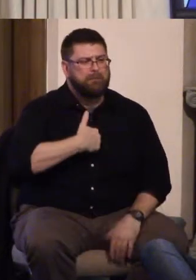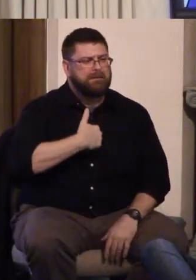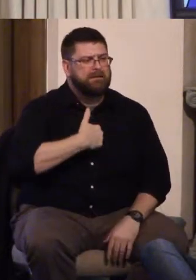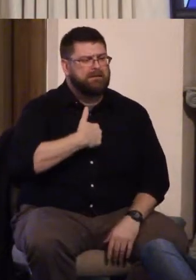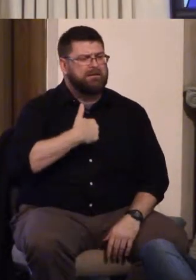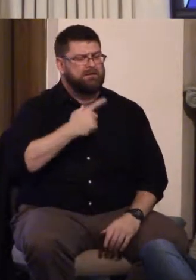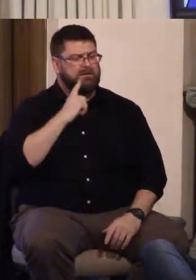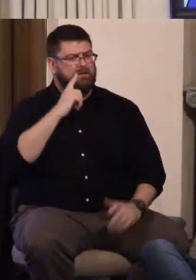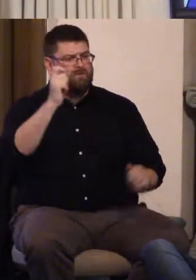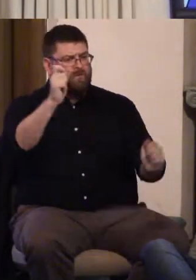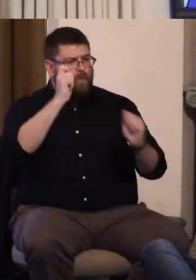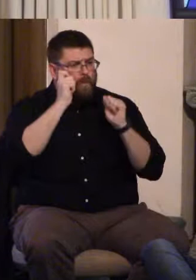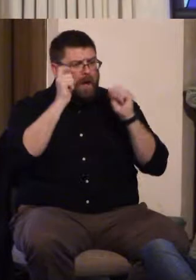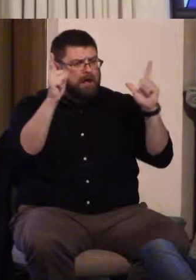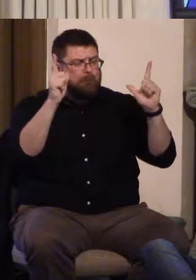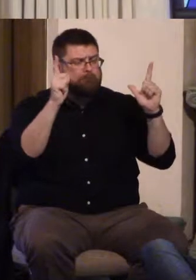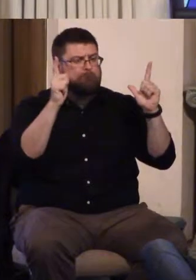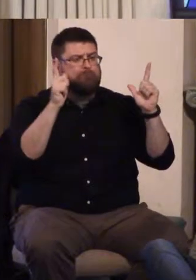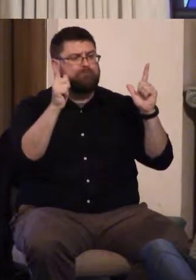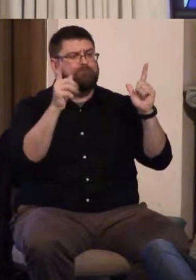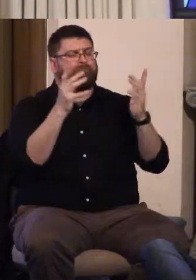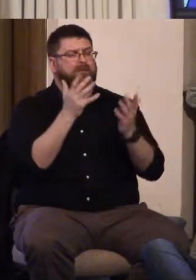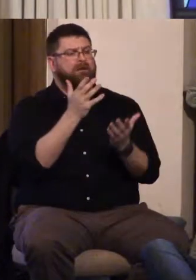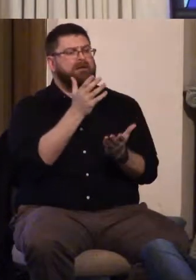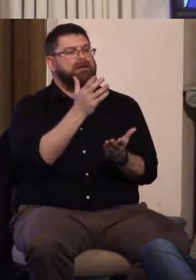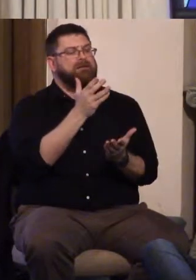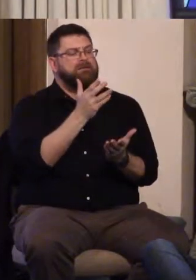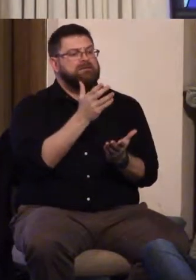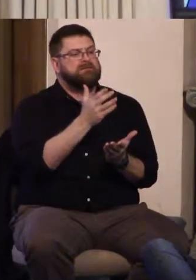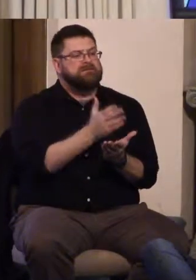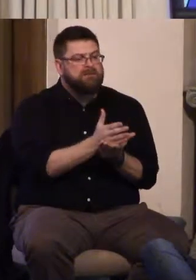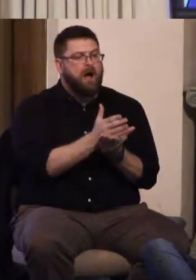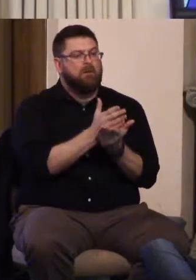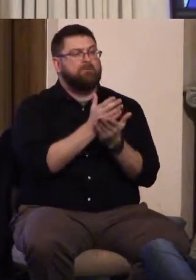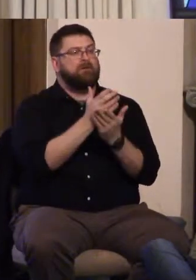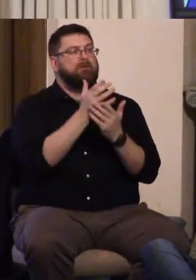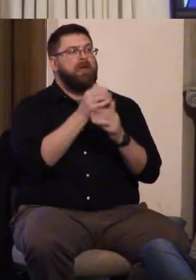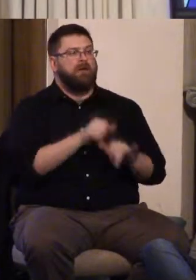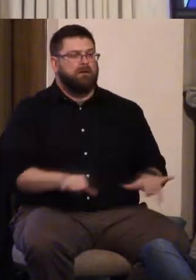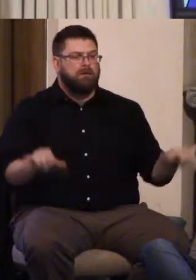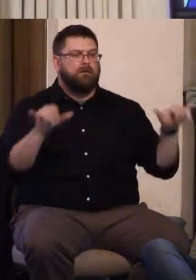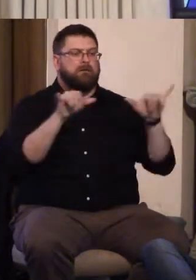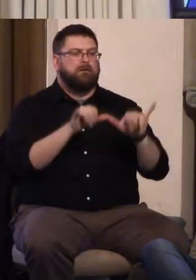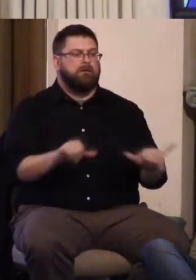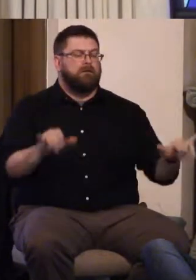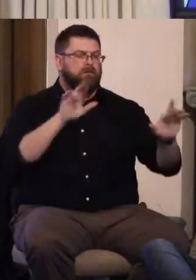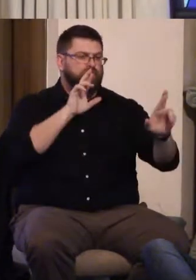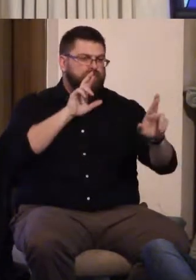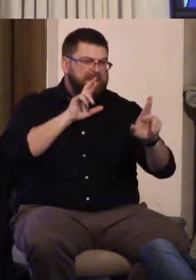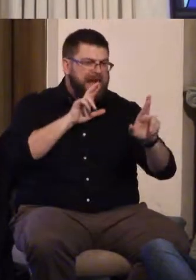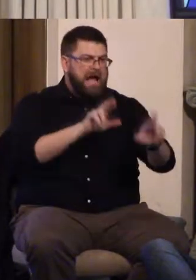Something's calling me to wake up and stop that rote, reactionary